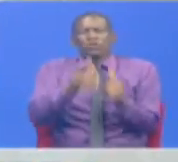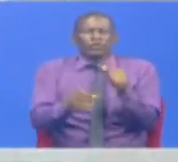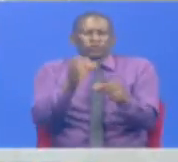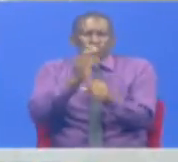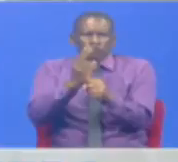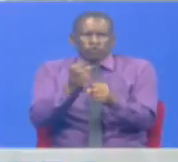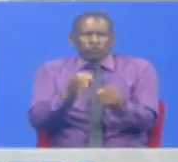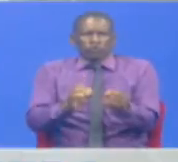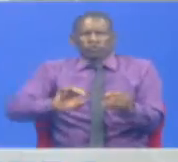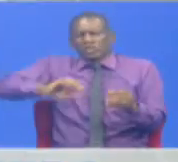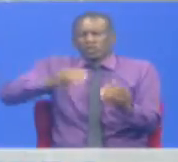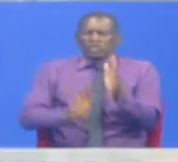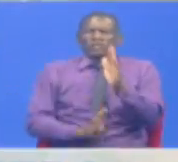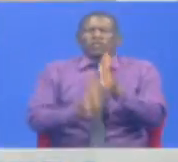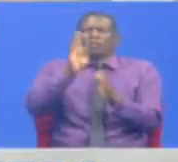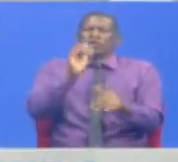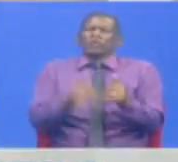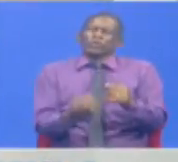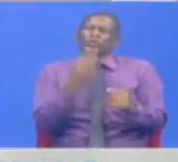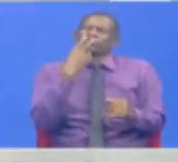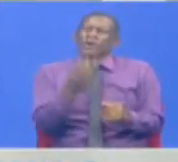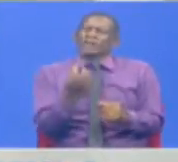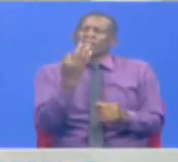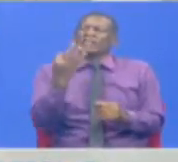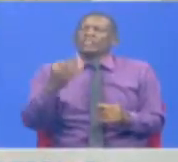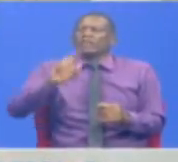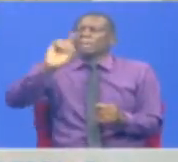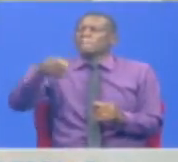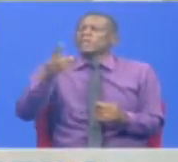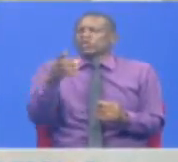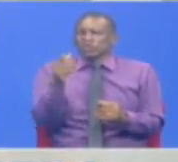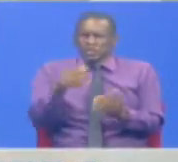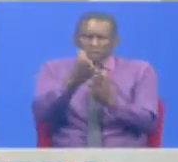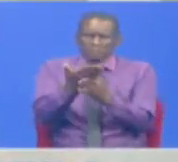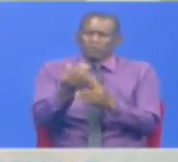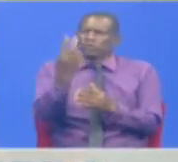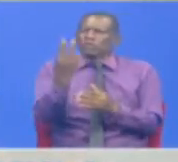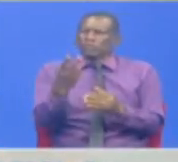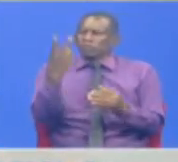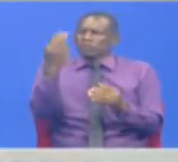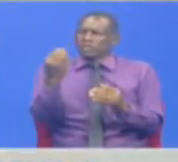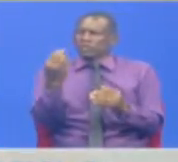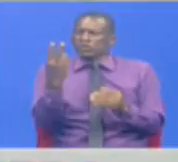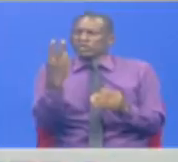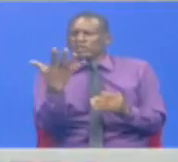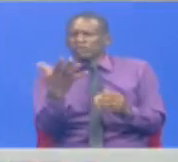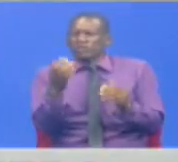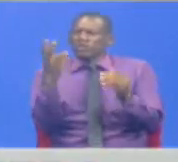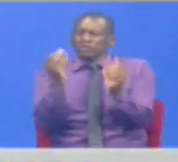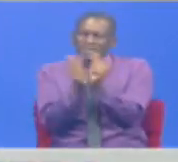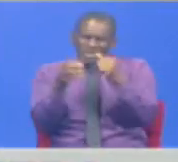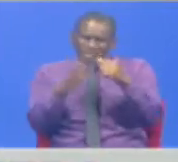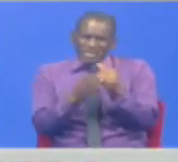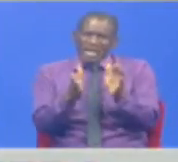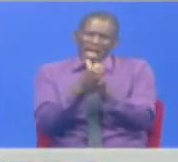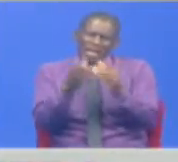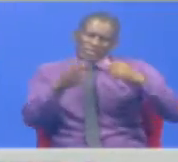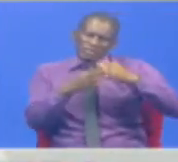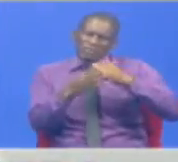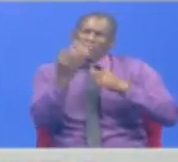Programme, amounting to 233 million shillings between February 25, 2019 and